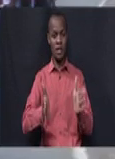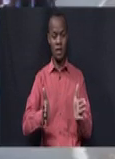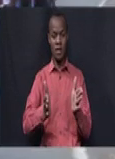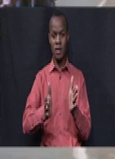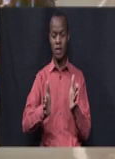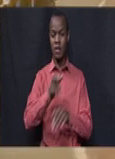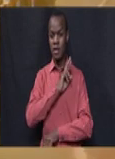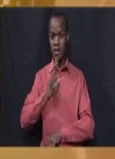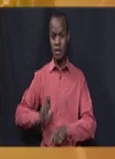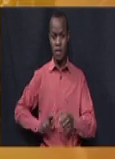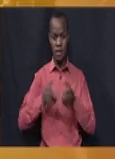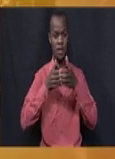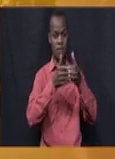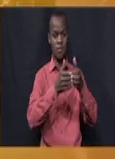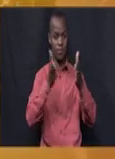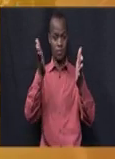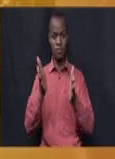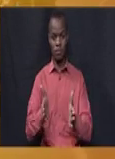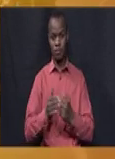religious leaders,